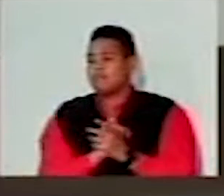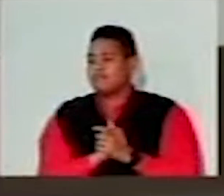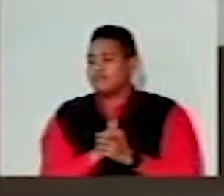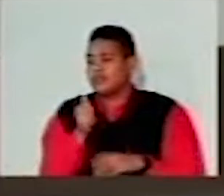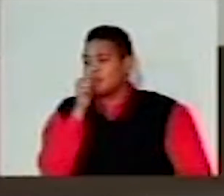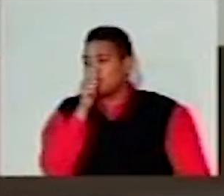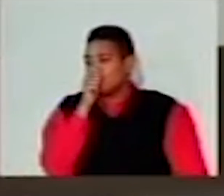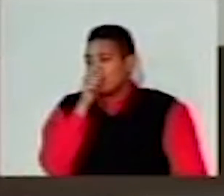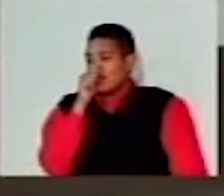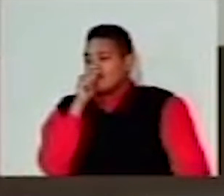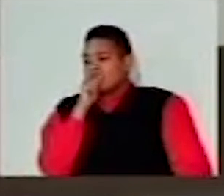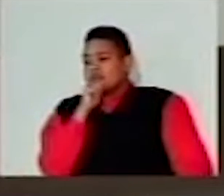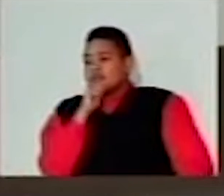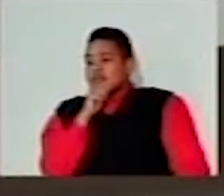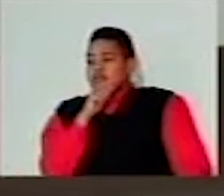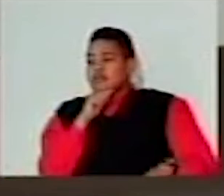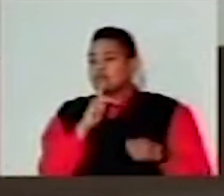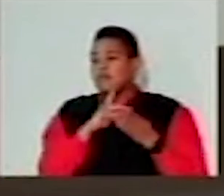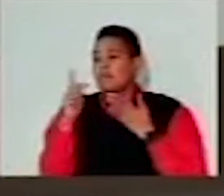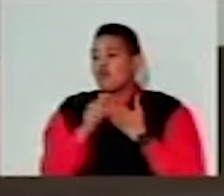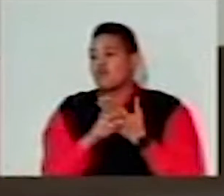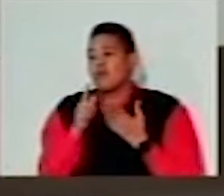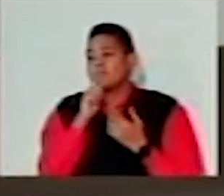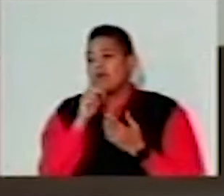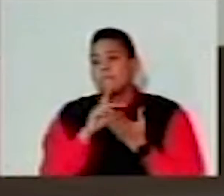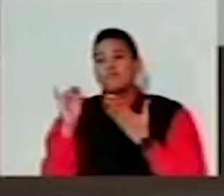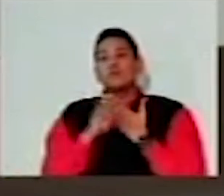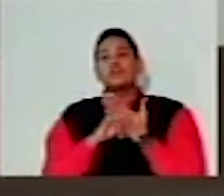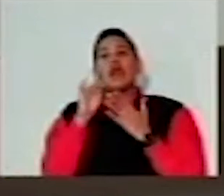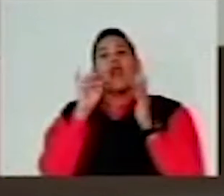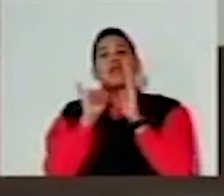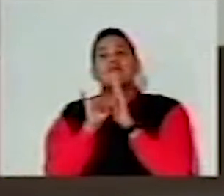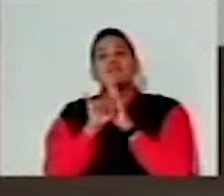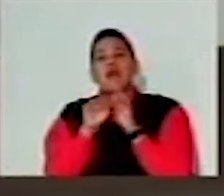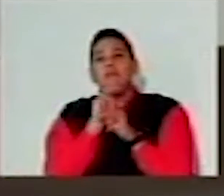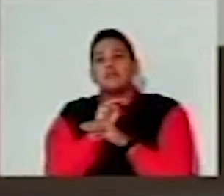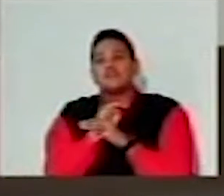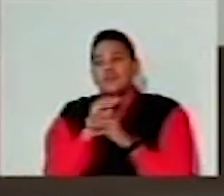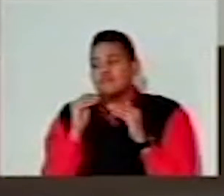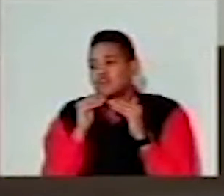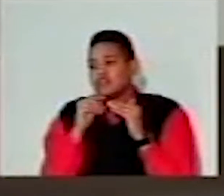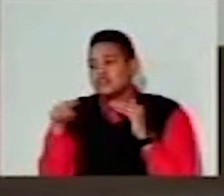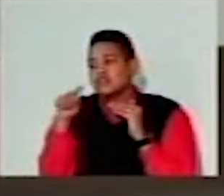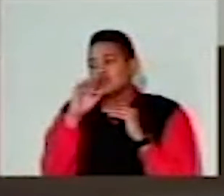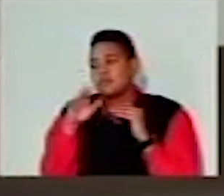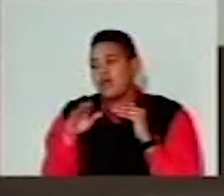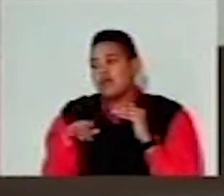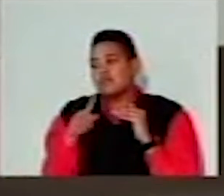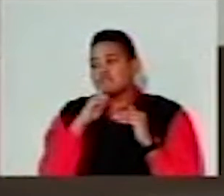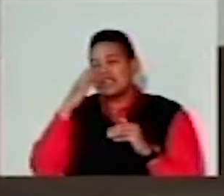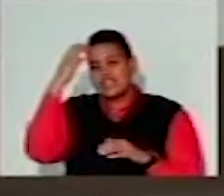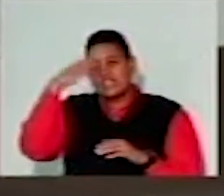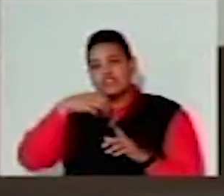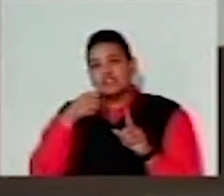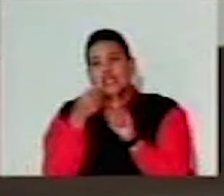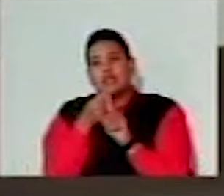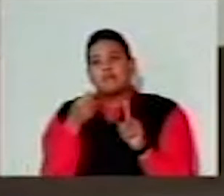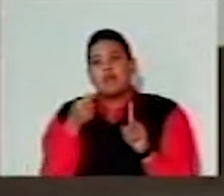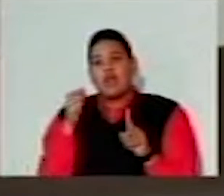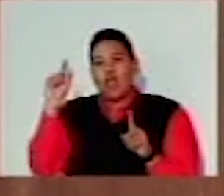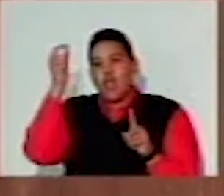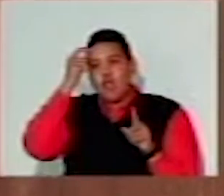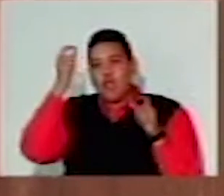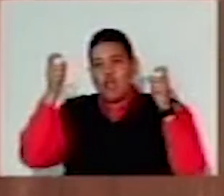programs and projects, Mr. Speaker, have been identified by the Ministry of Justice and its partners, and it will have a serious impact on